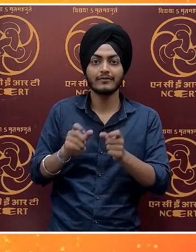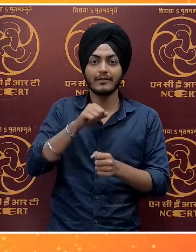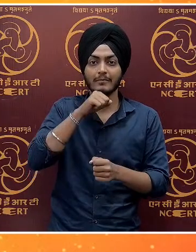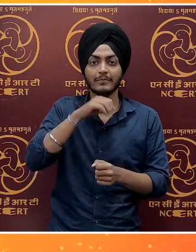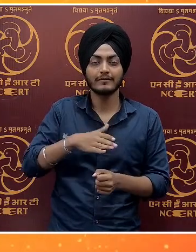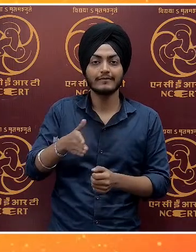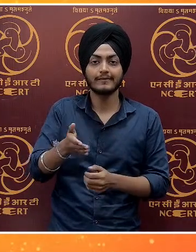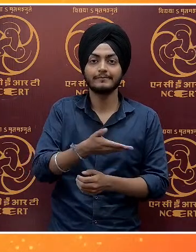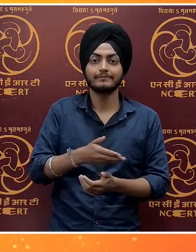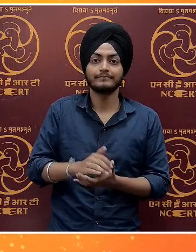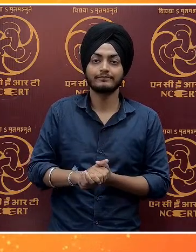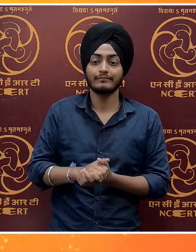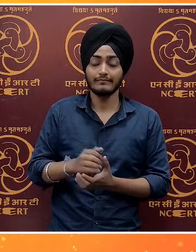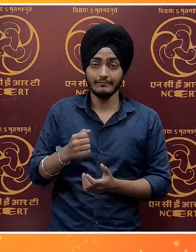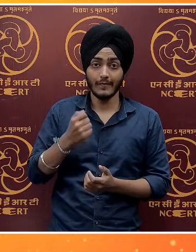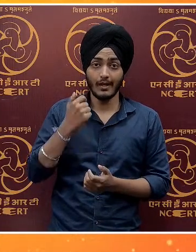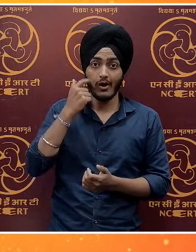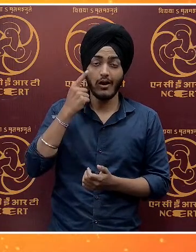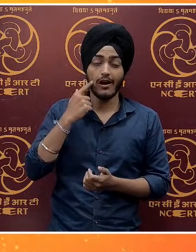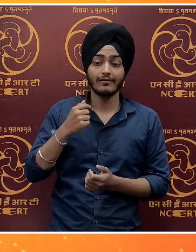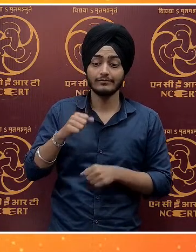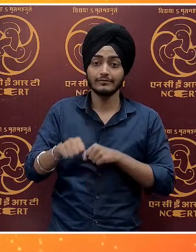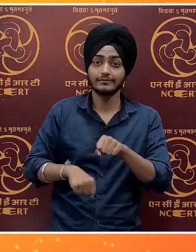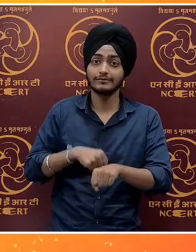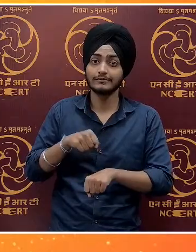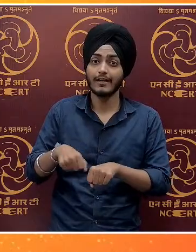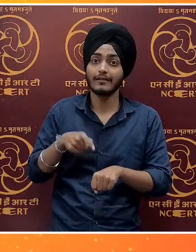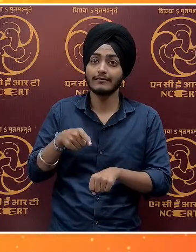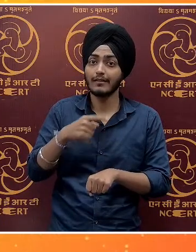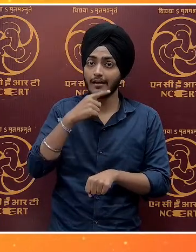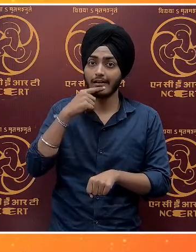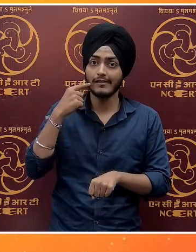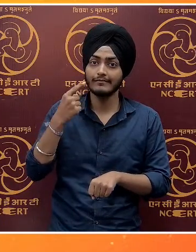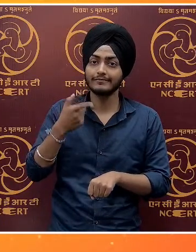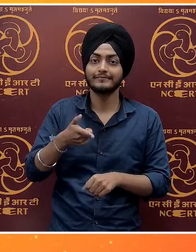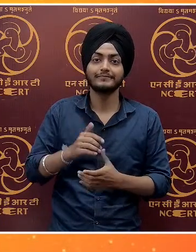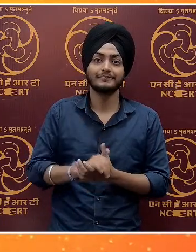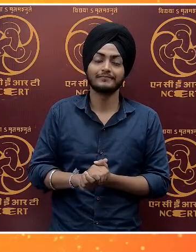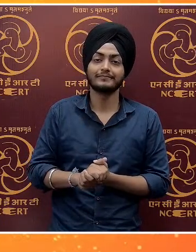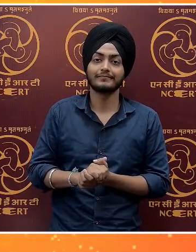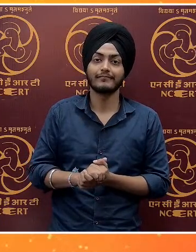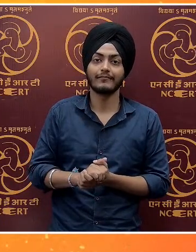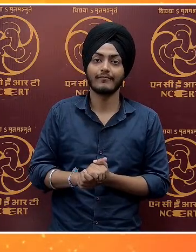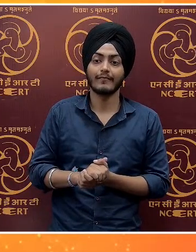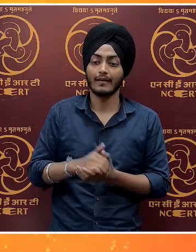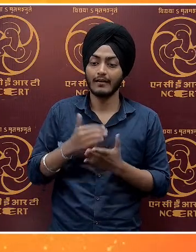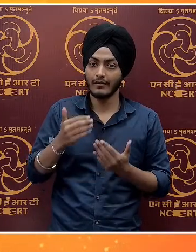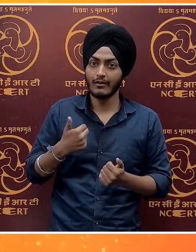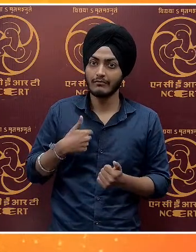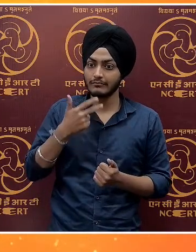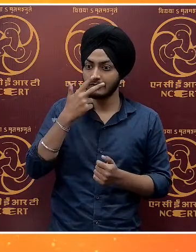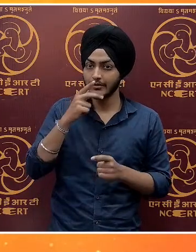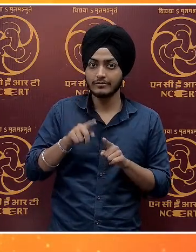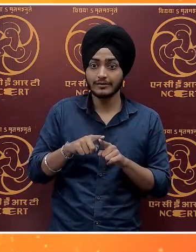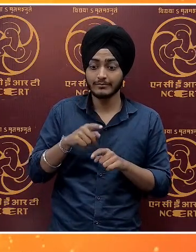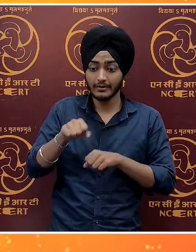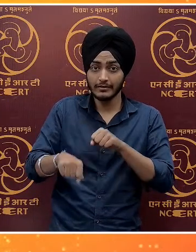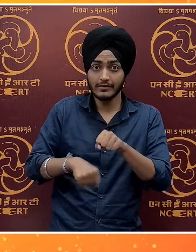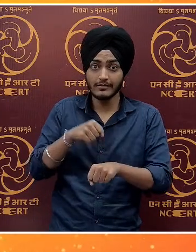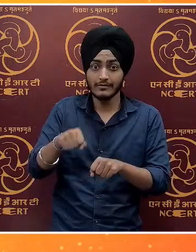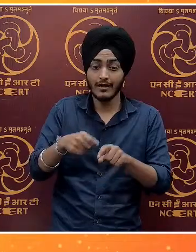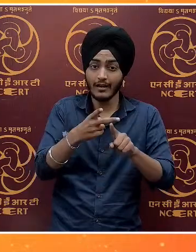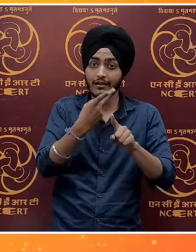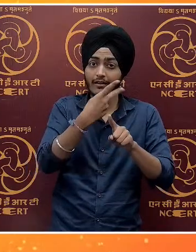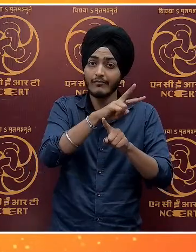The color of bicycle is red. Here we are defining the characteristics of the